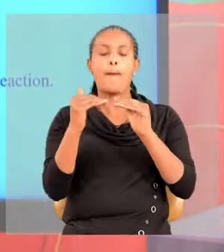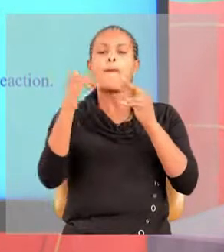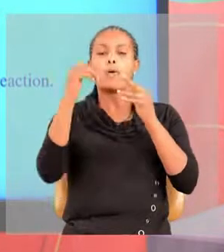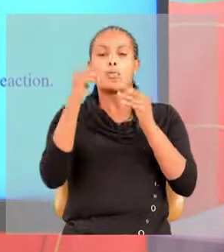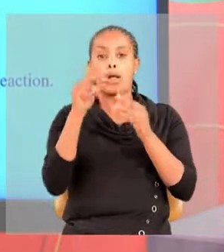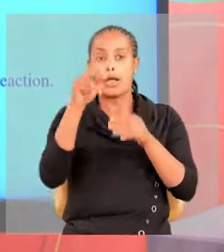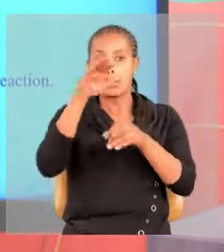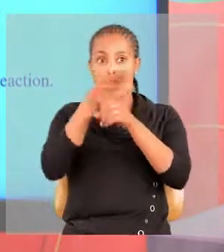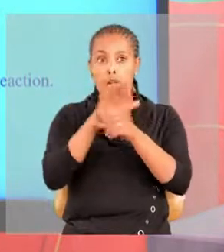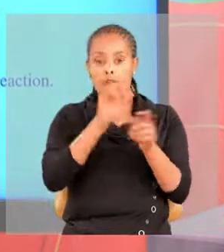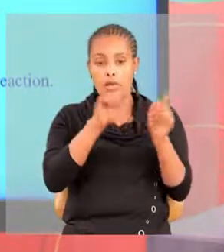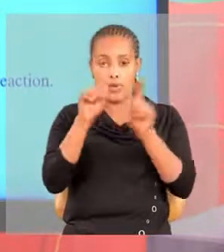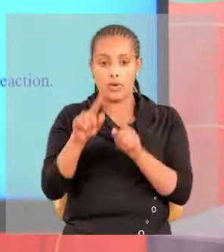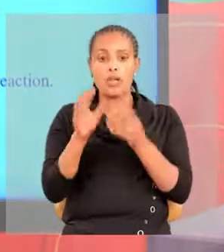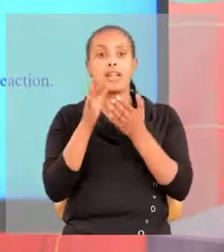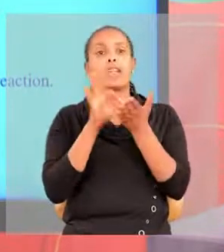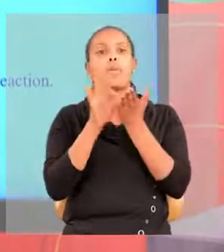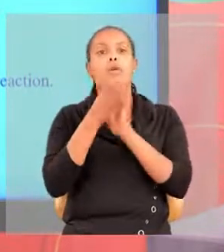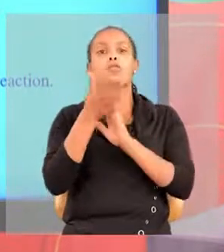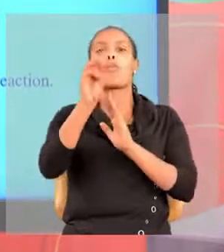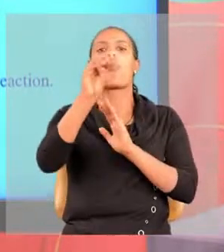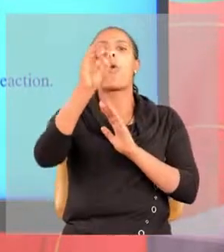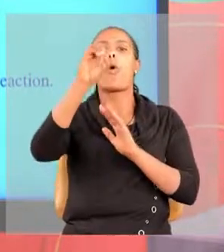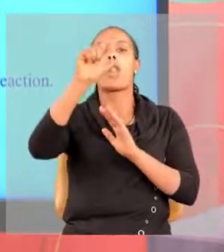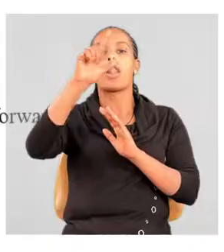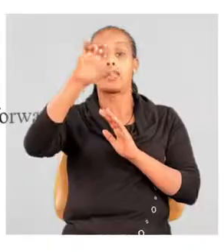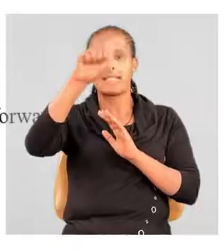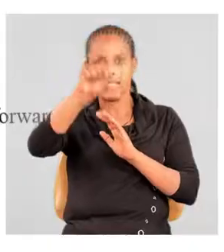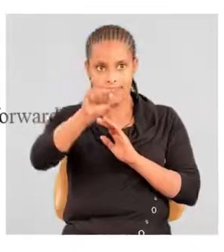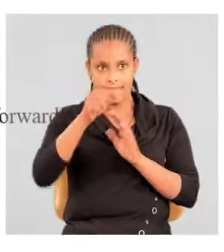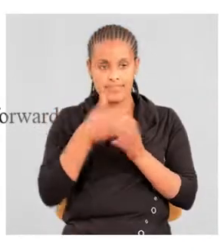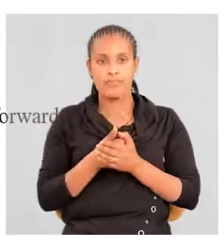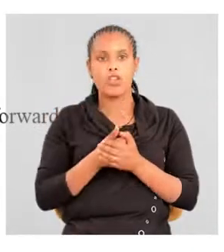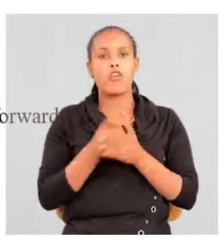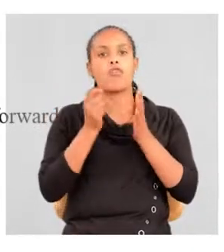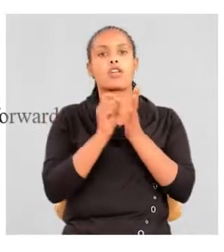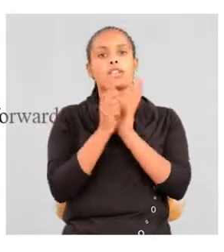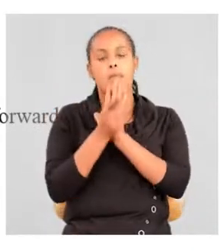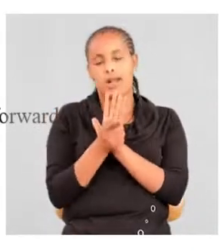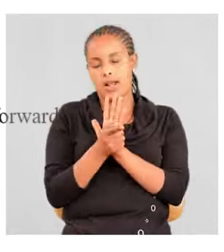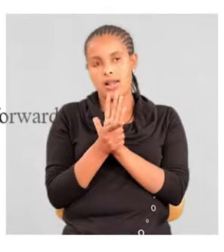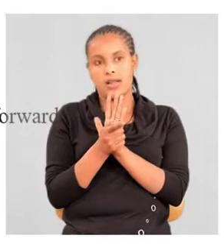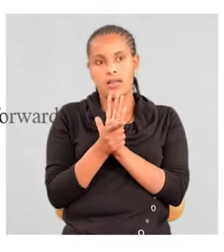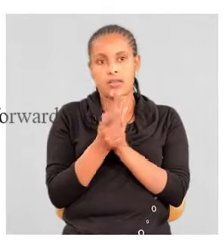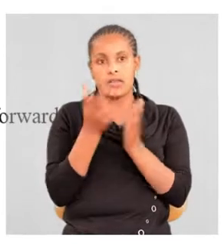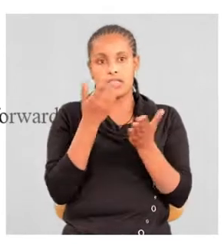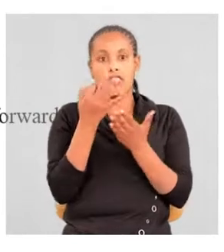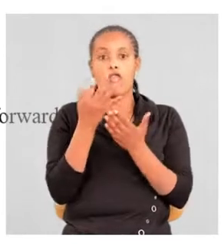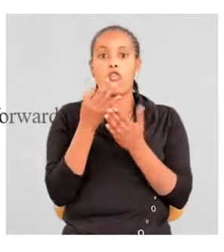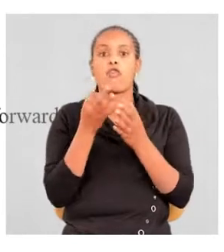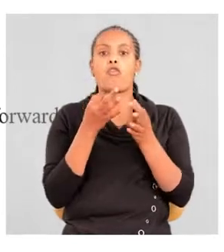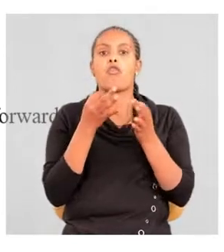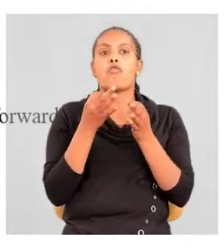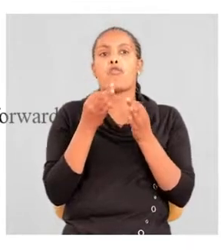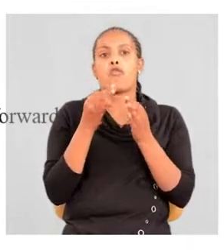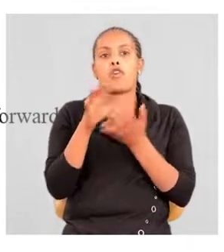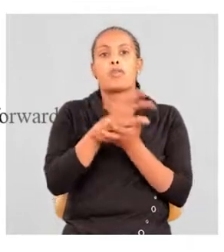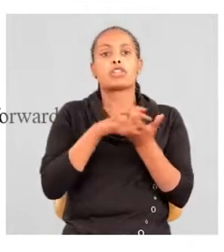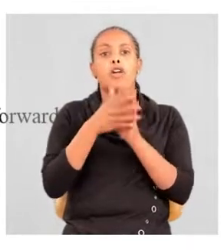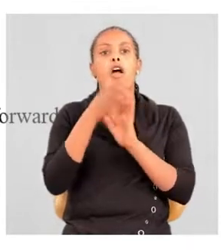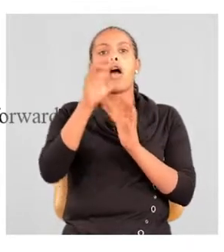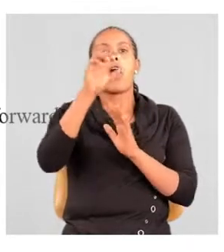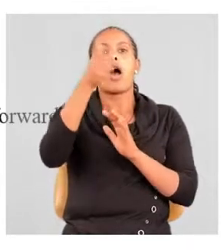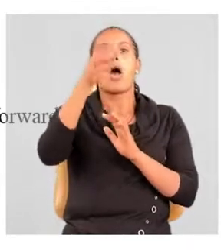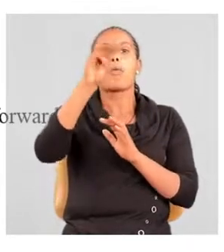Pressure depends on number of moles. For example, in the formation of ammonia